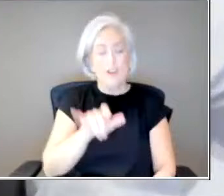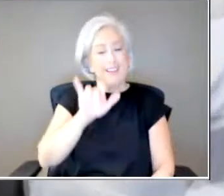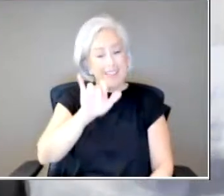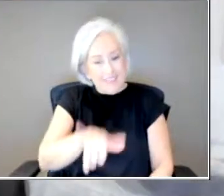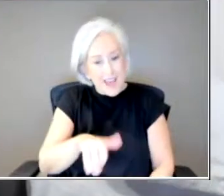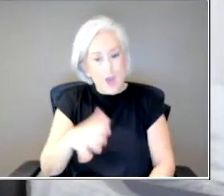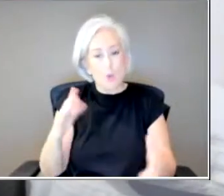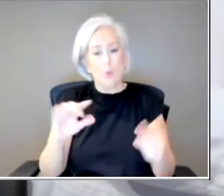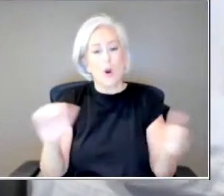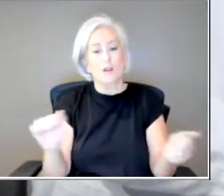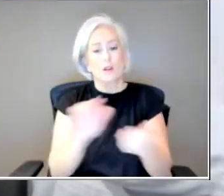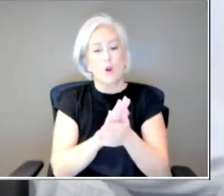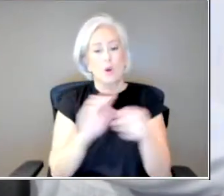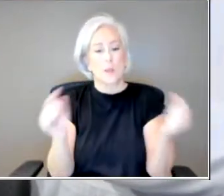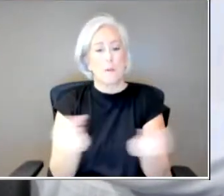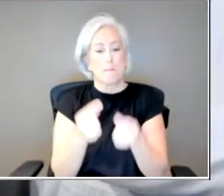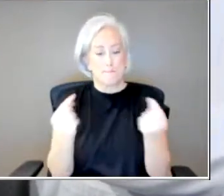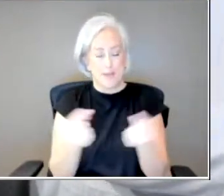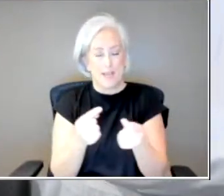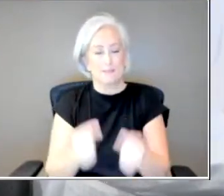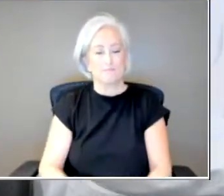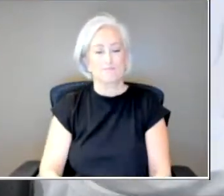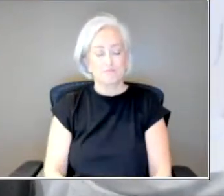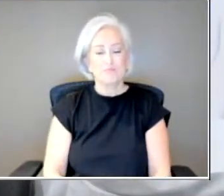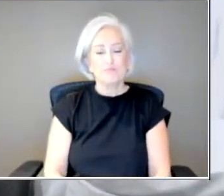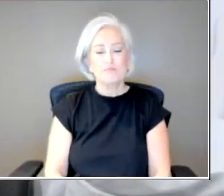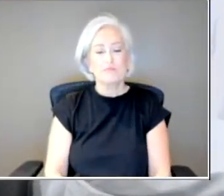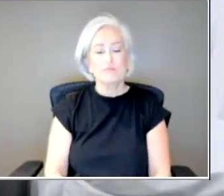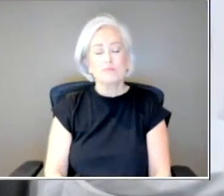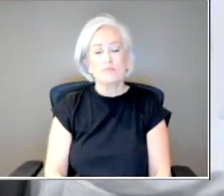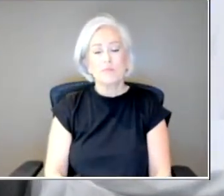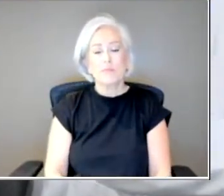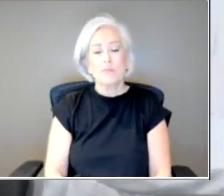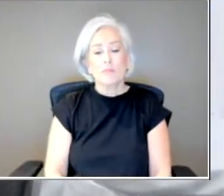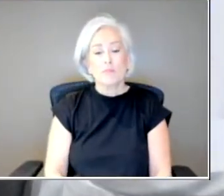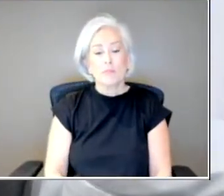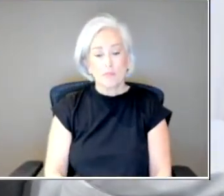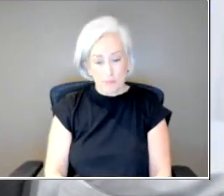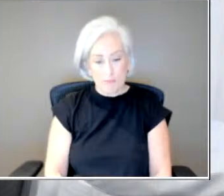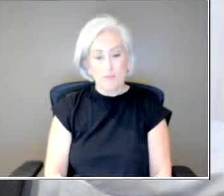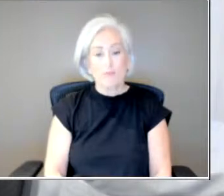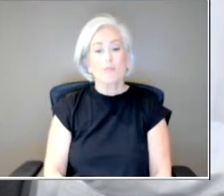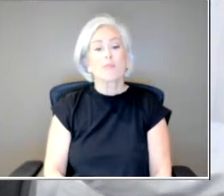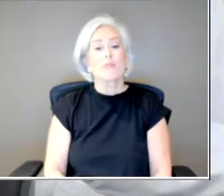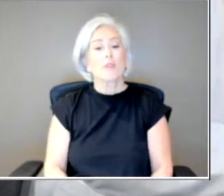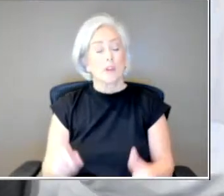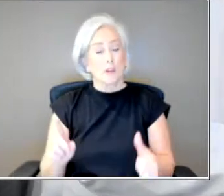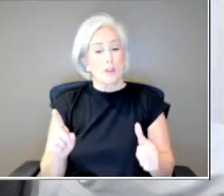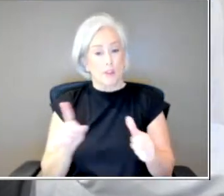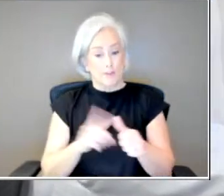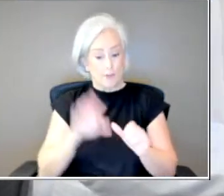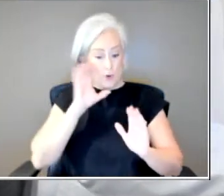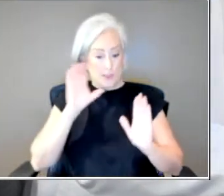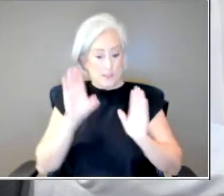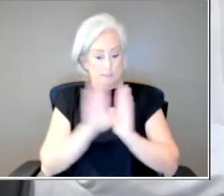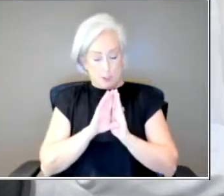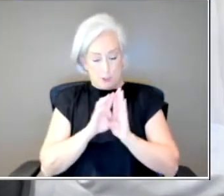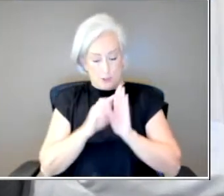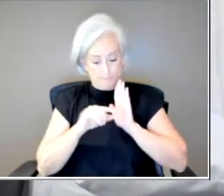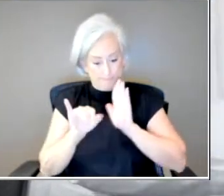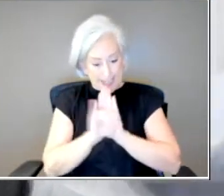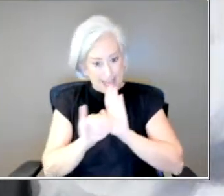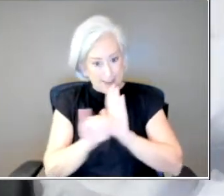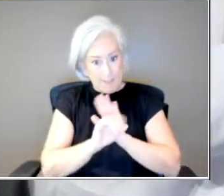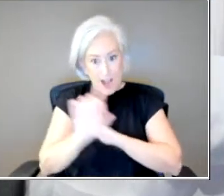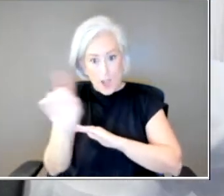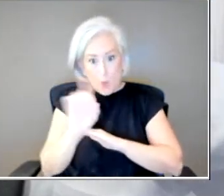of that cycle of pain generation I was describing before. So after we used that first picture to identify which of these geniculate arteries is